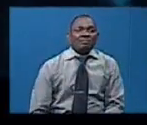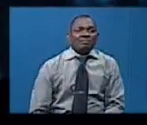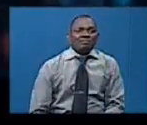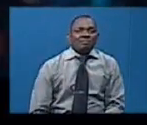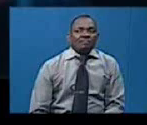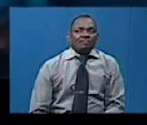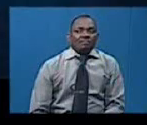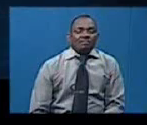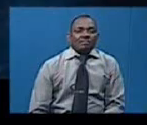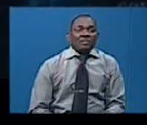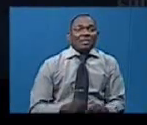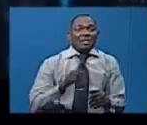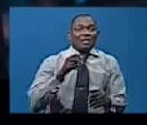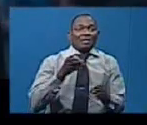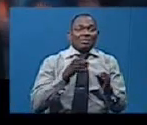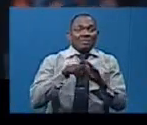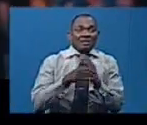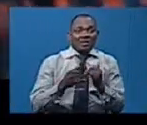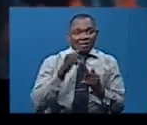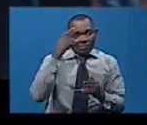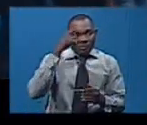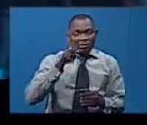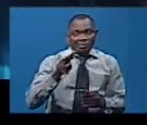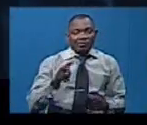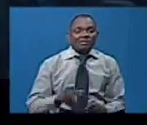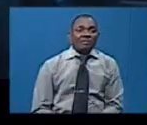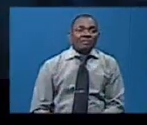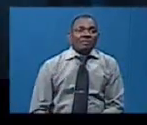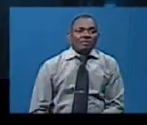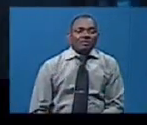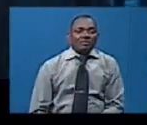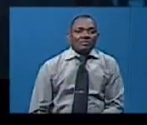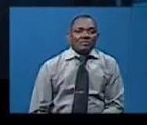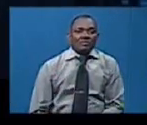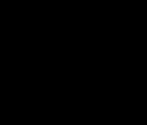and merciful." Abdul Hayi Moomen, GTV News, Accra.